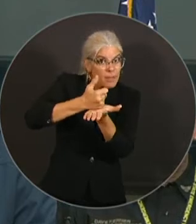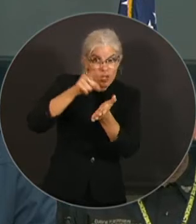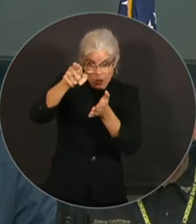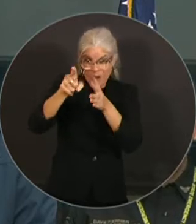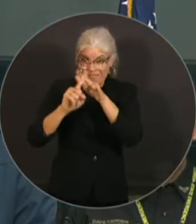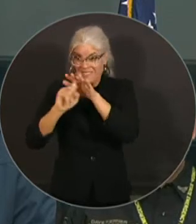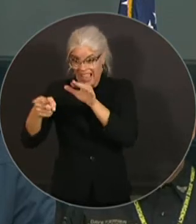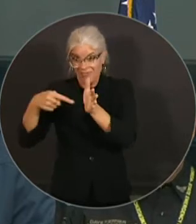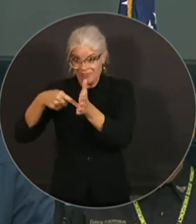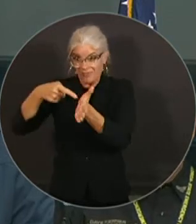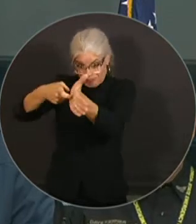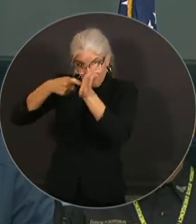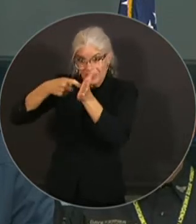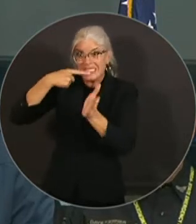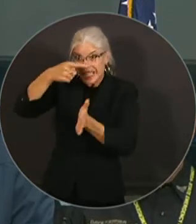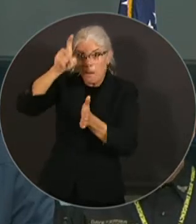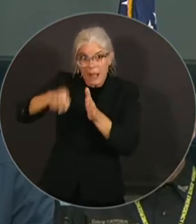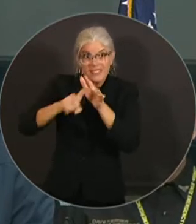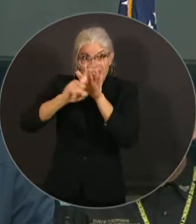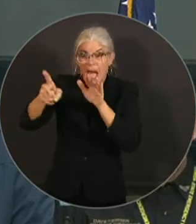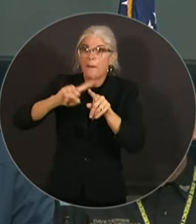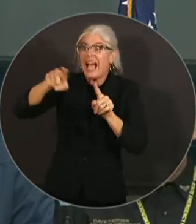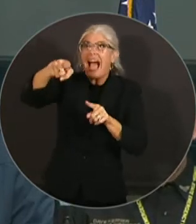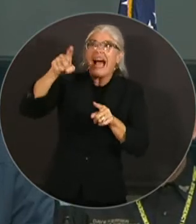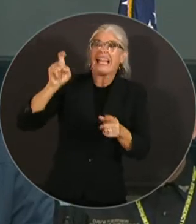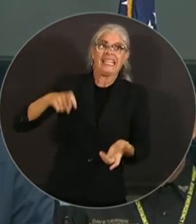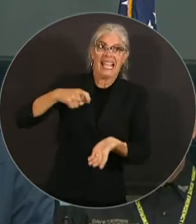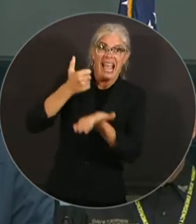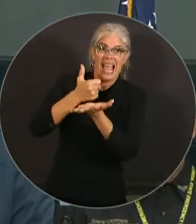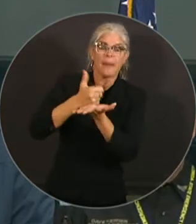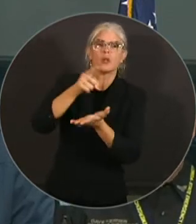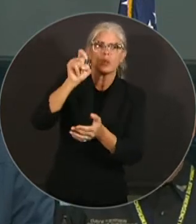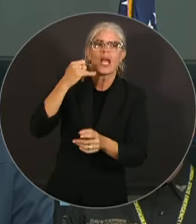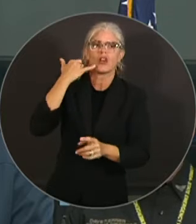need evacuation assistance, please call